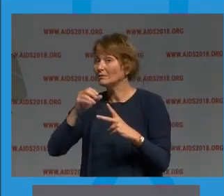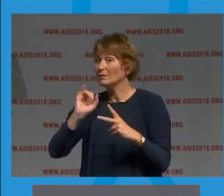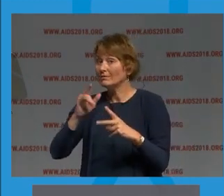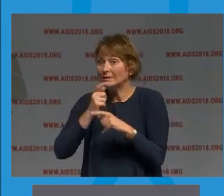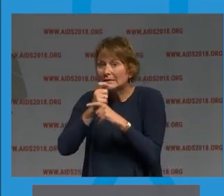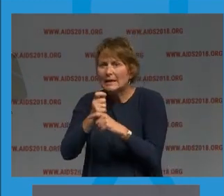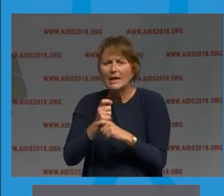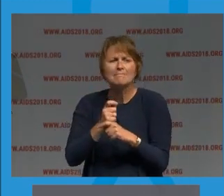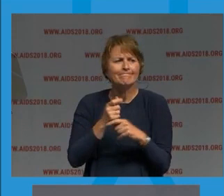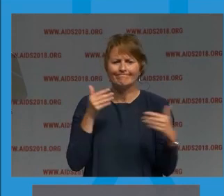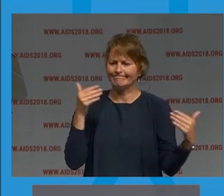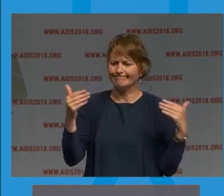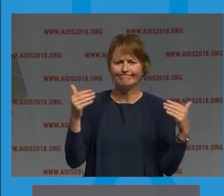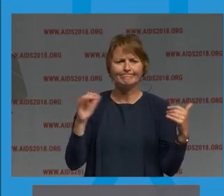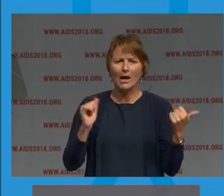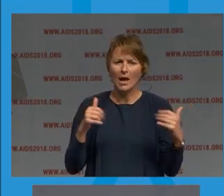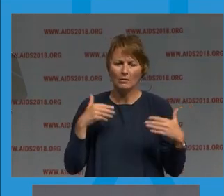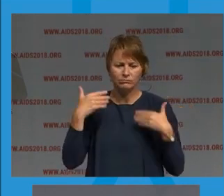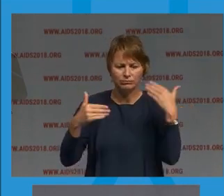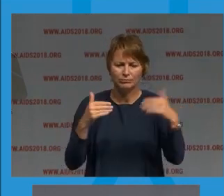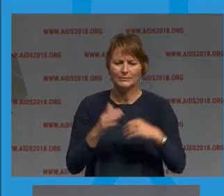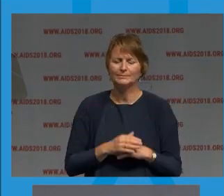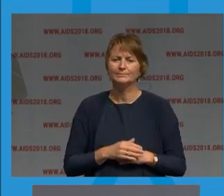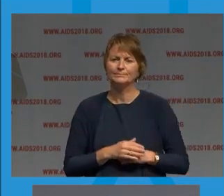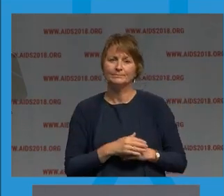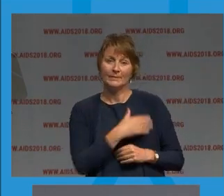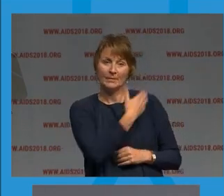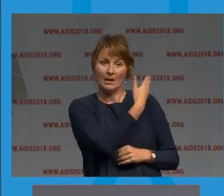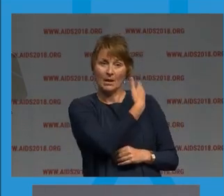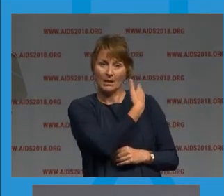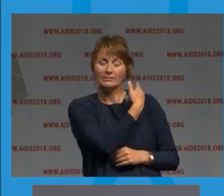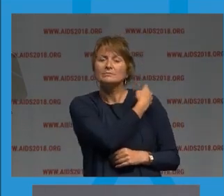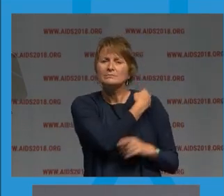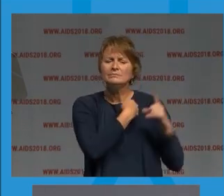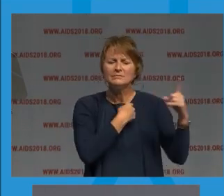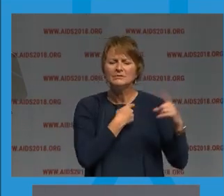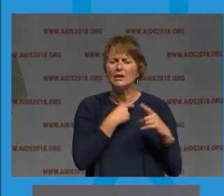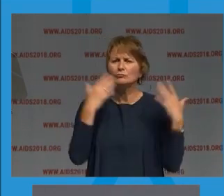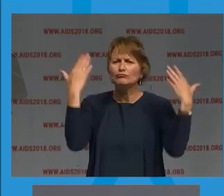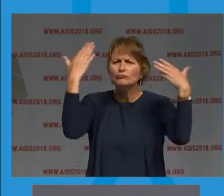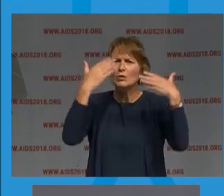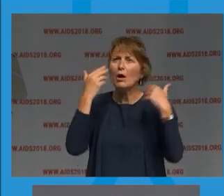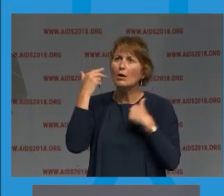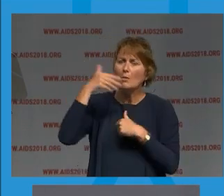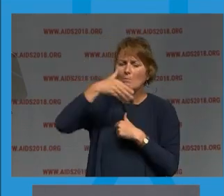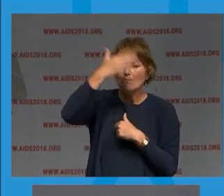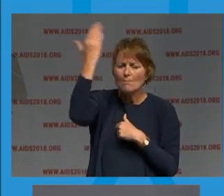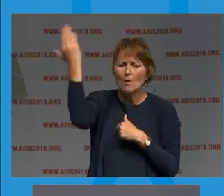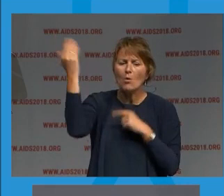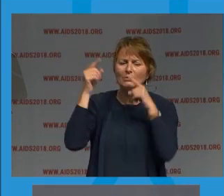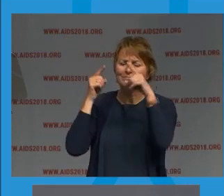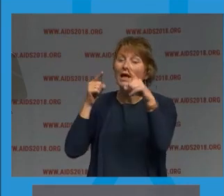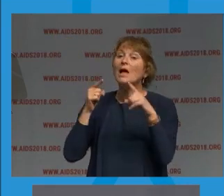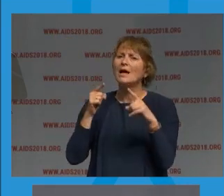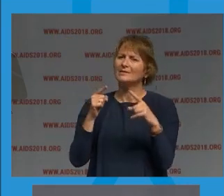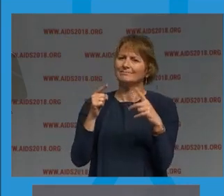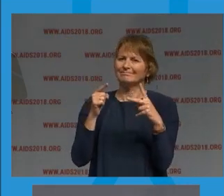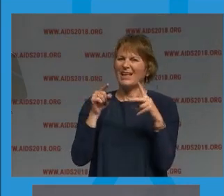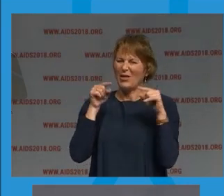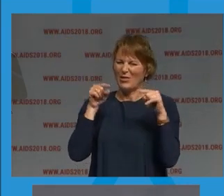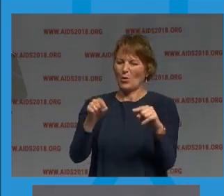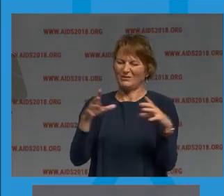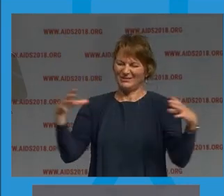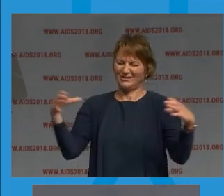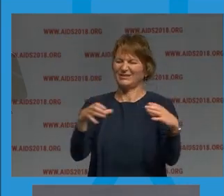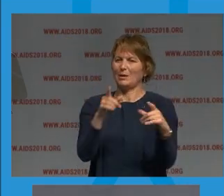continua. Starting on the left on this slide is the bar in dark blue representing key populations. As you will